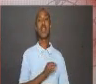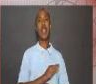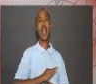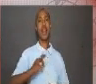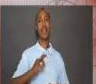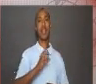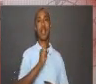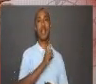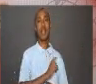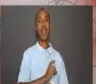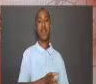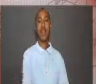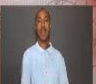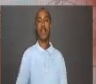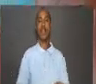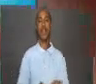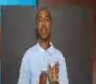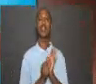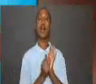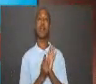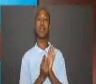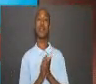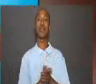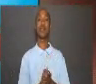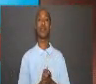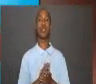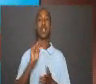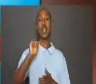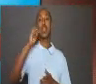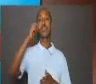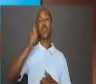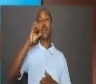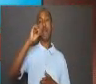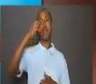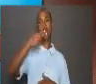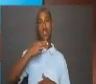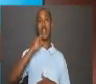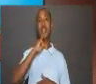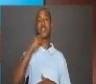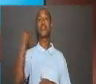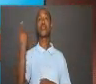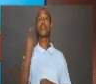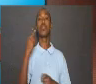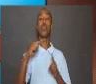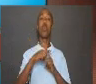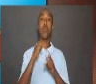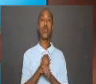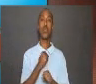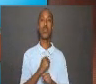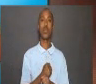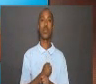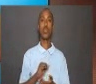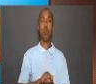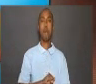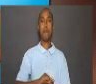ways. For example, sodium hydroxide is used to produce